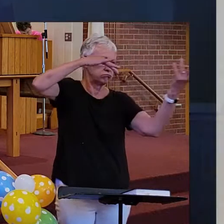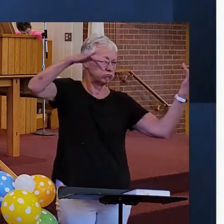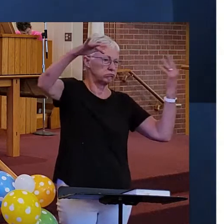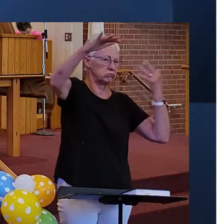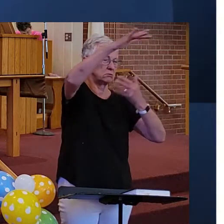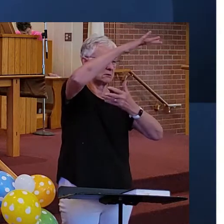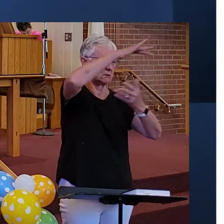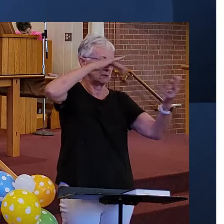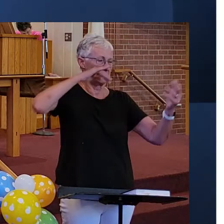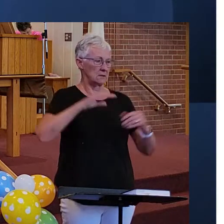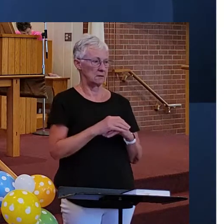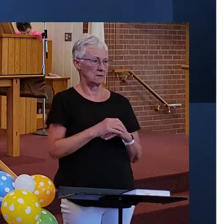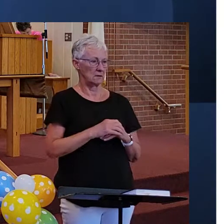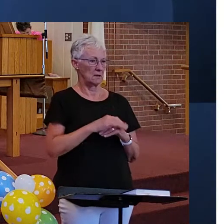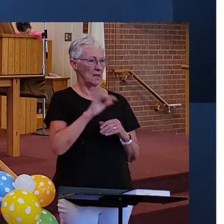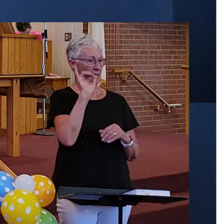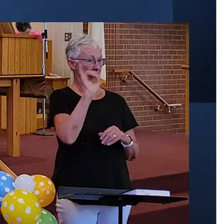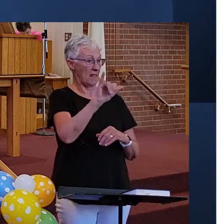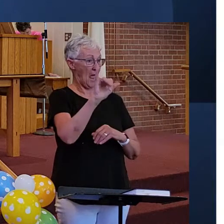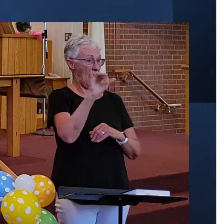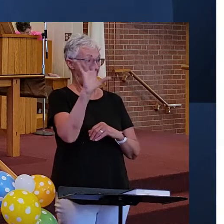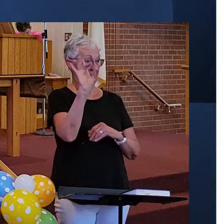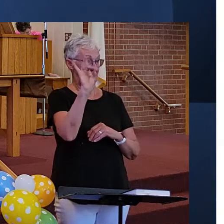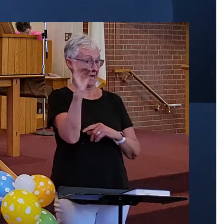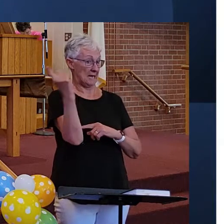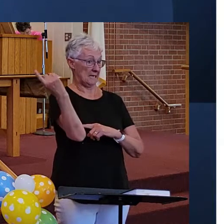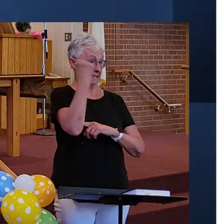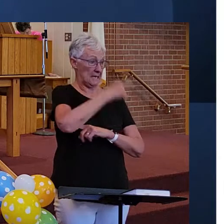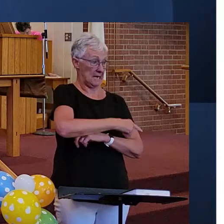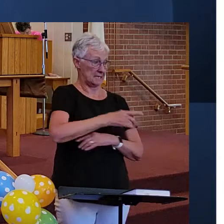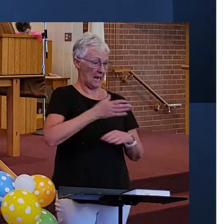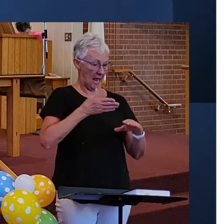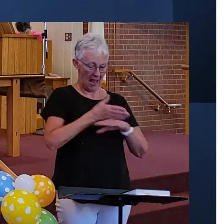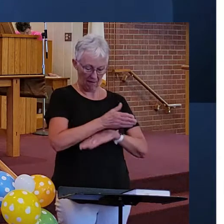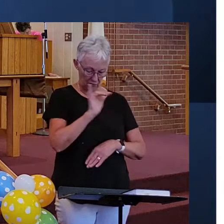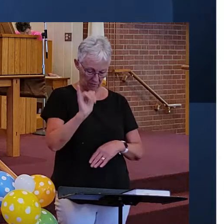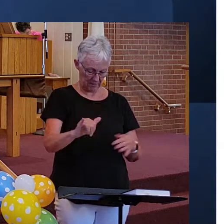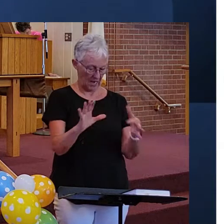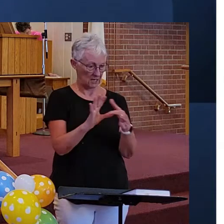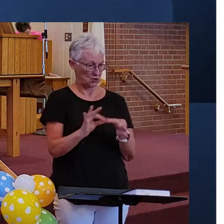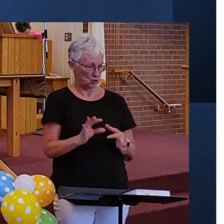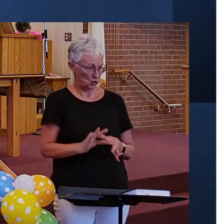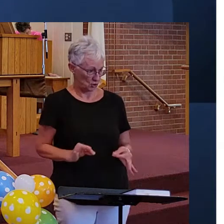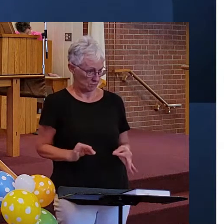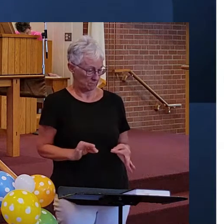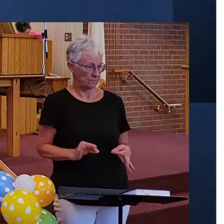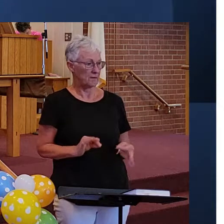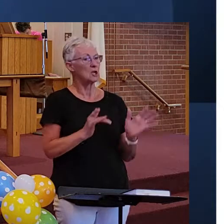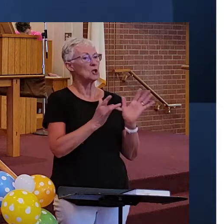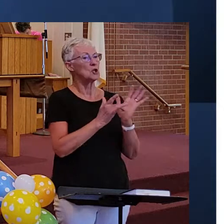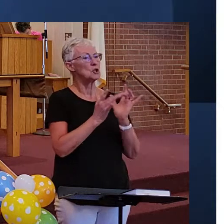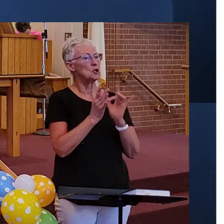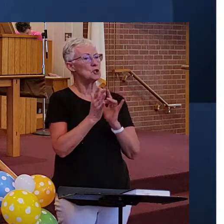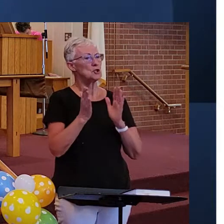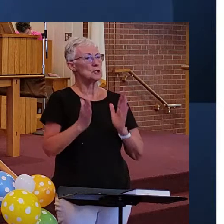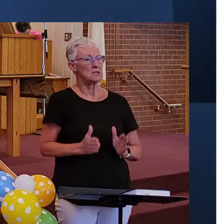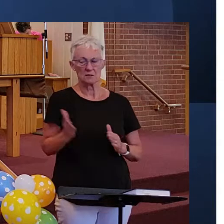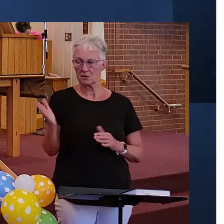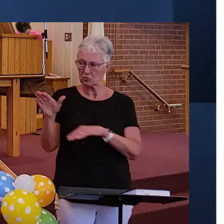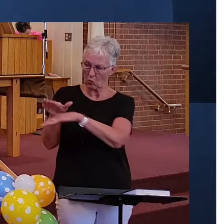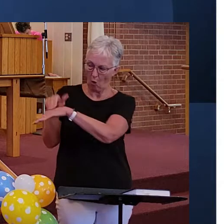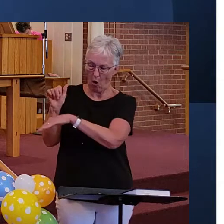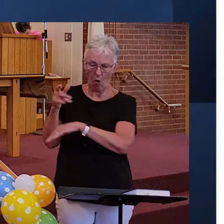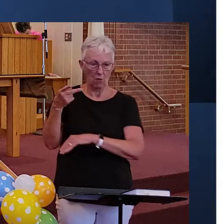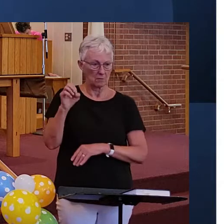Now, about 8 days after these sayings, Jesus took with him Peter